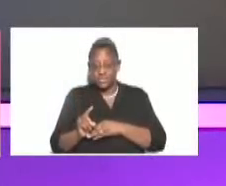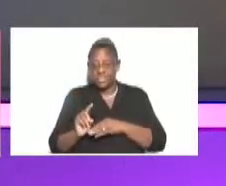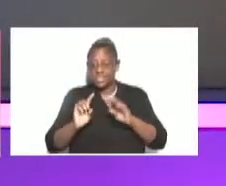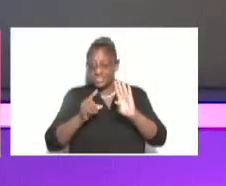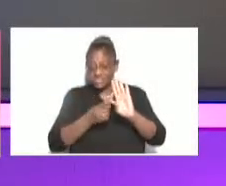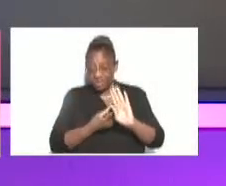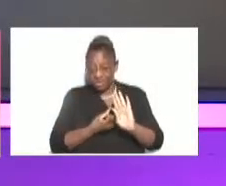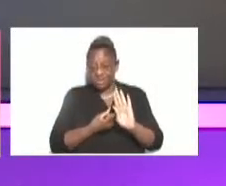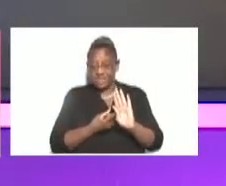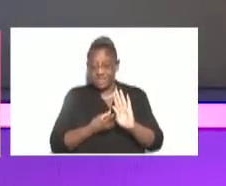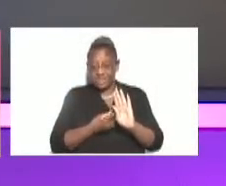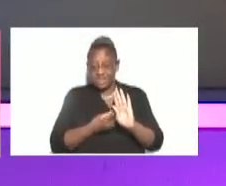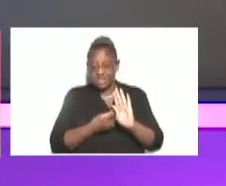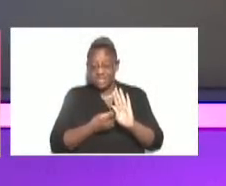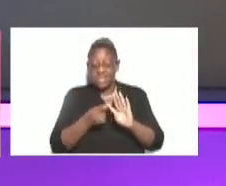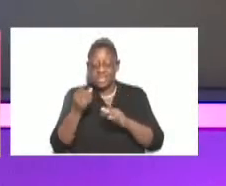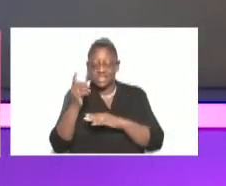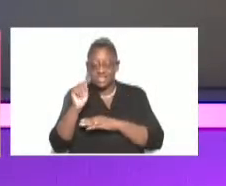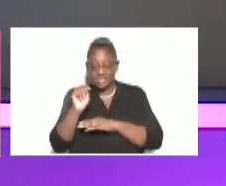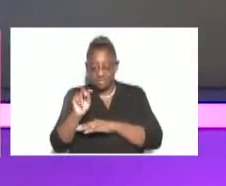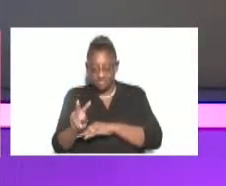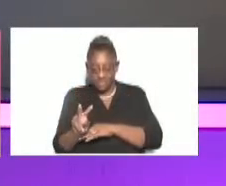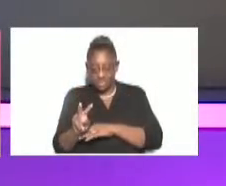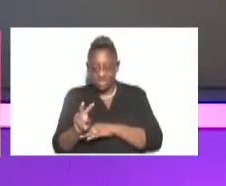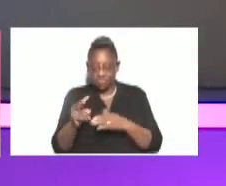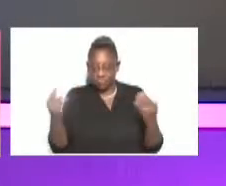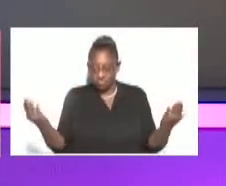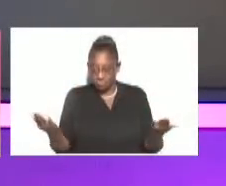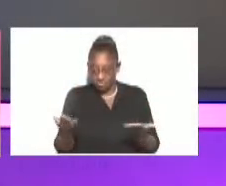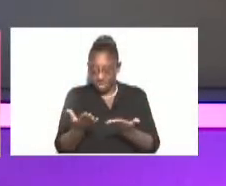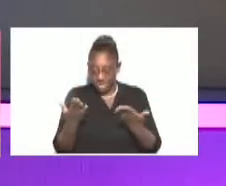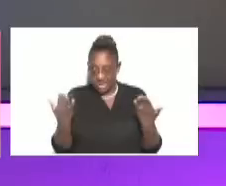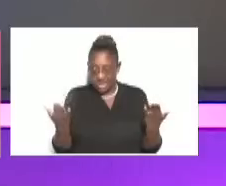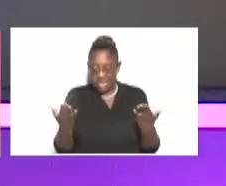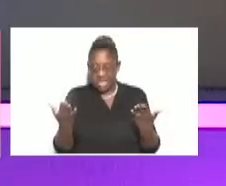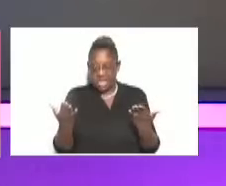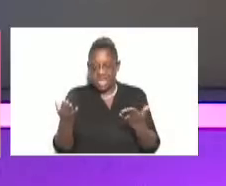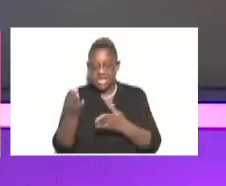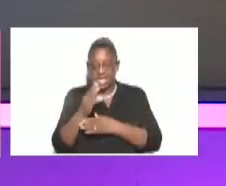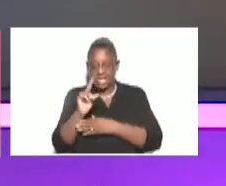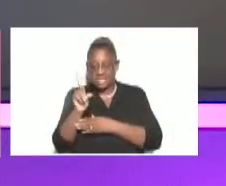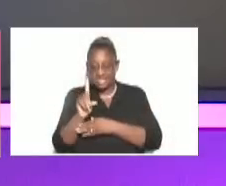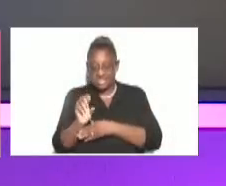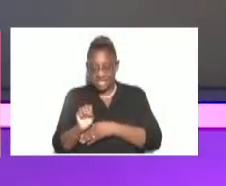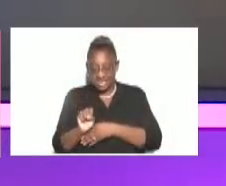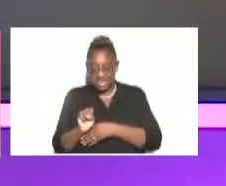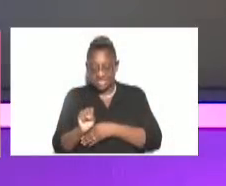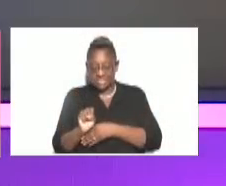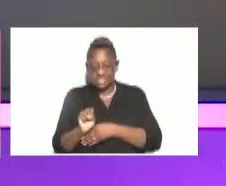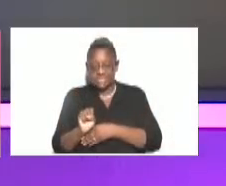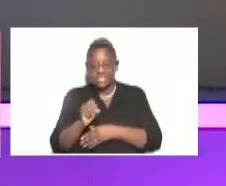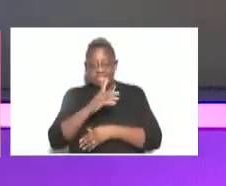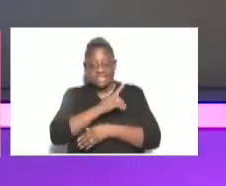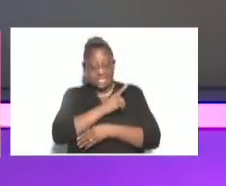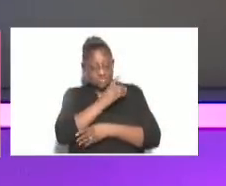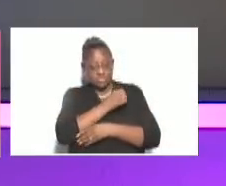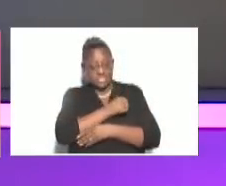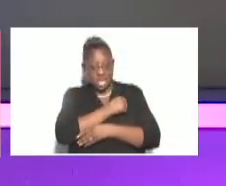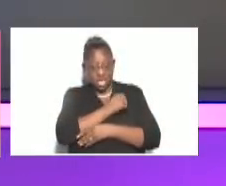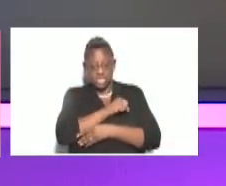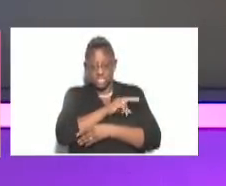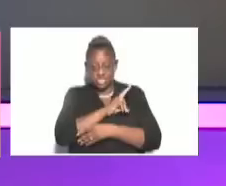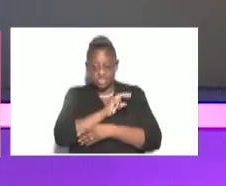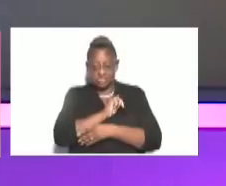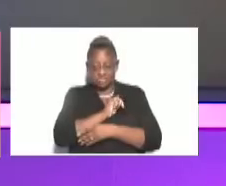launched nationwide and generated from right here at the Broadcasting Corporation of the Bahamas. Desmond Saunders